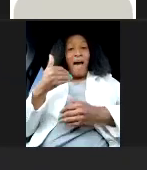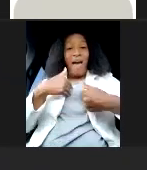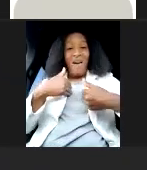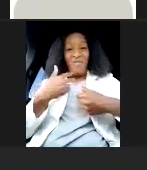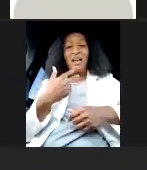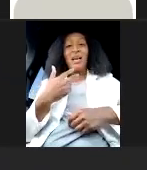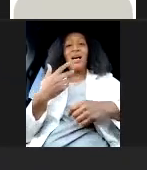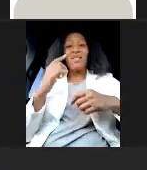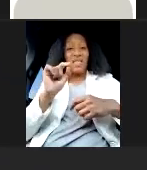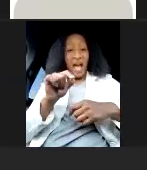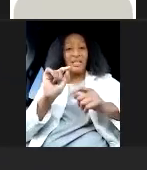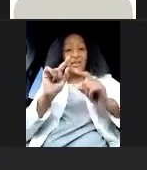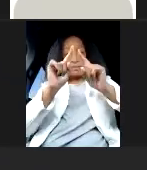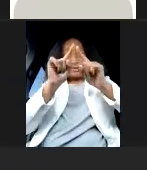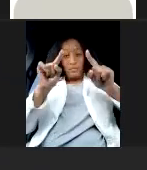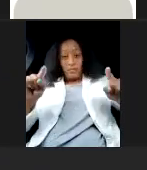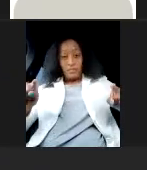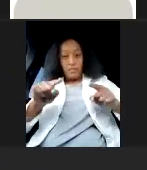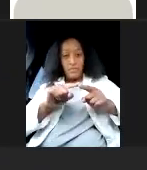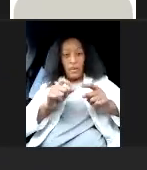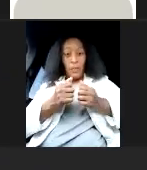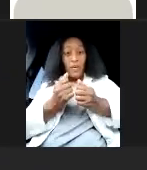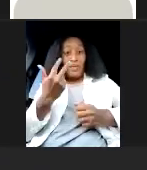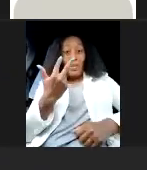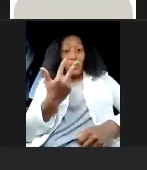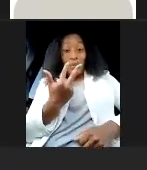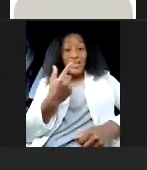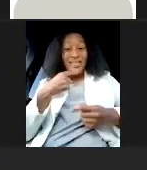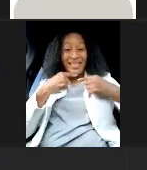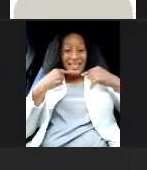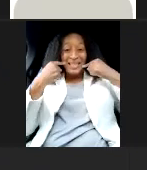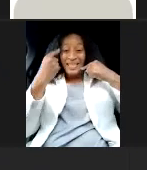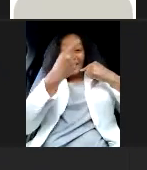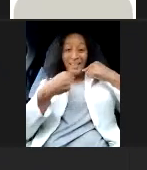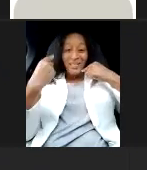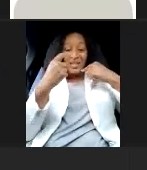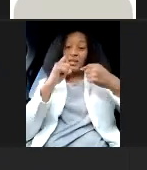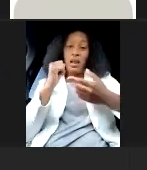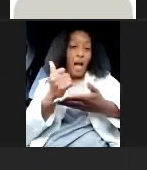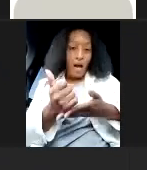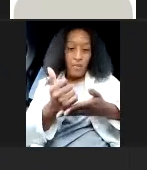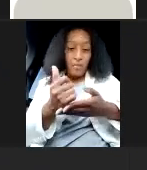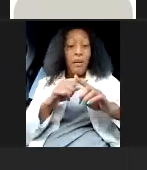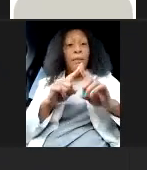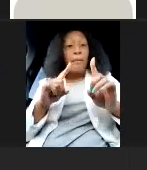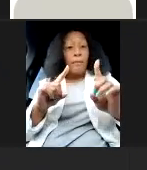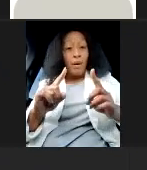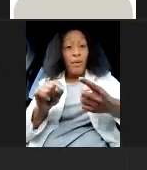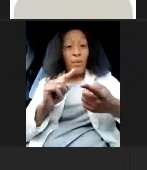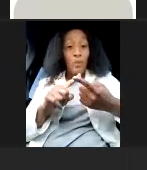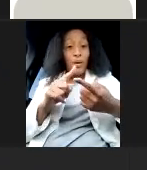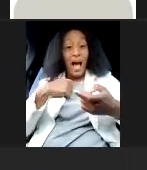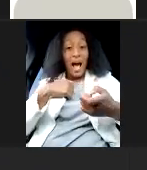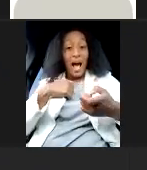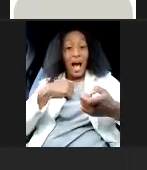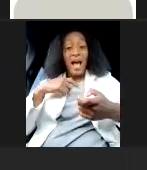do you much good. But I don't have a way of, um, whenever I convert the PowerPoint to a